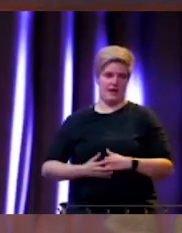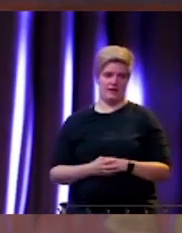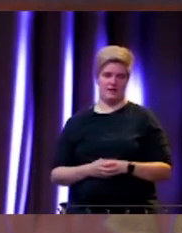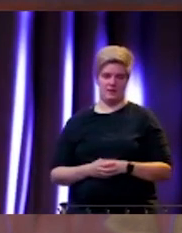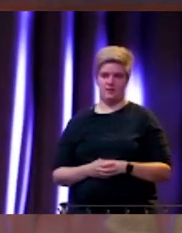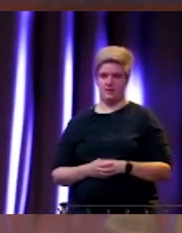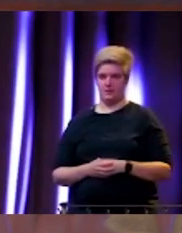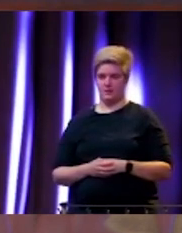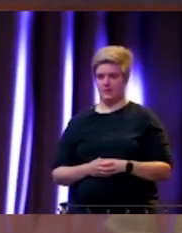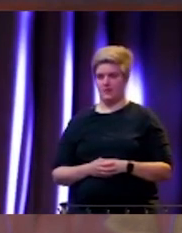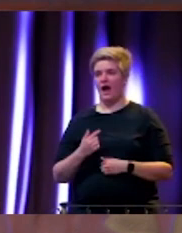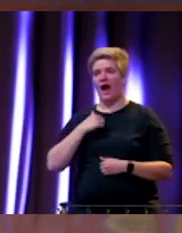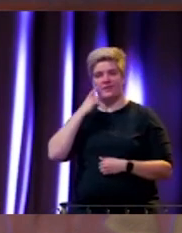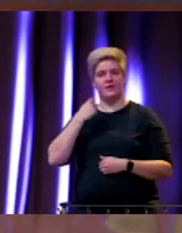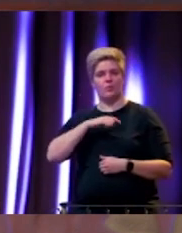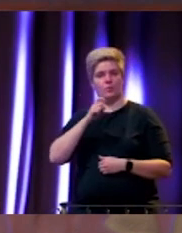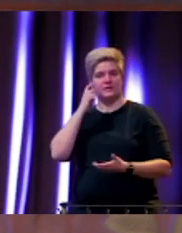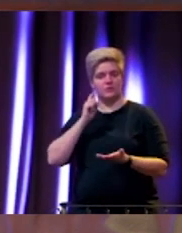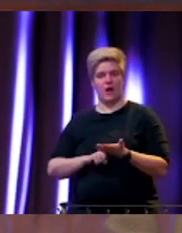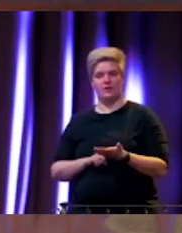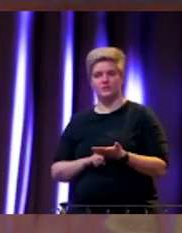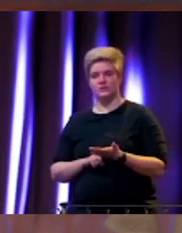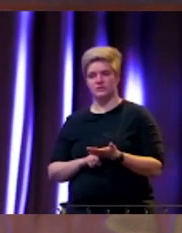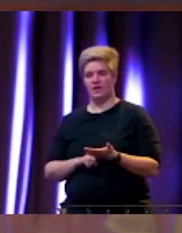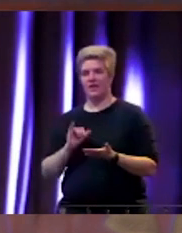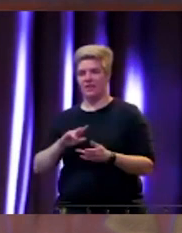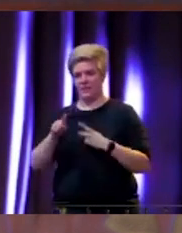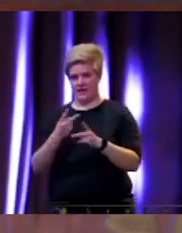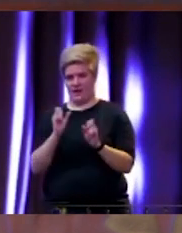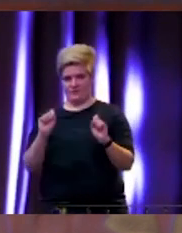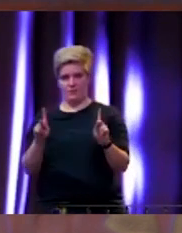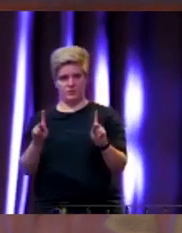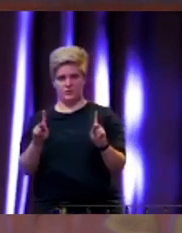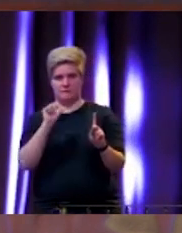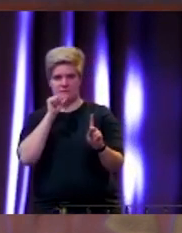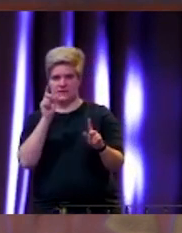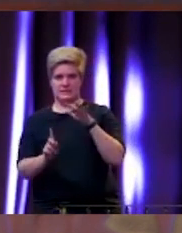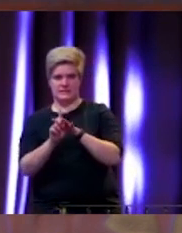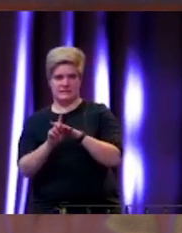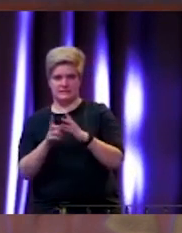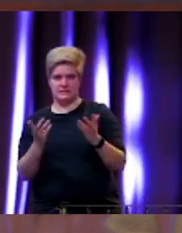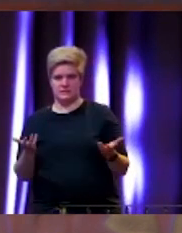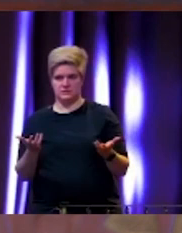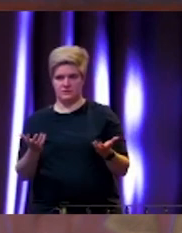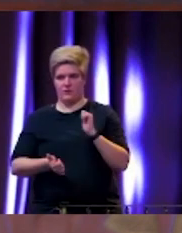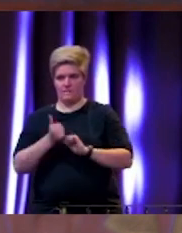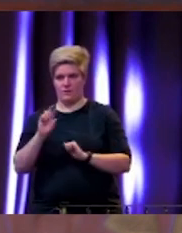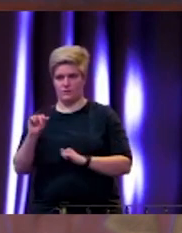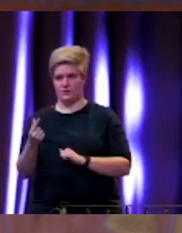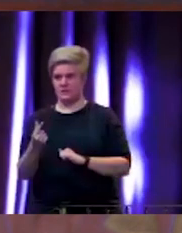right? So I think we need to acknowledge that that kind of opportunity doesn't exist, right, in